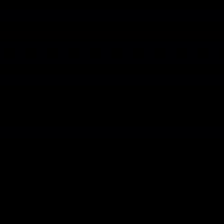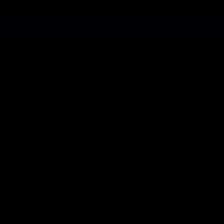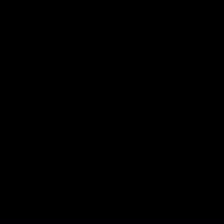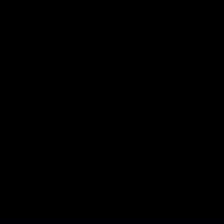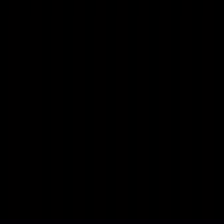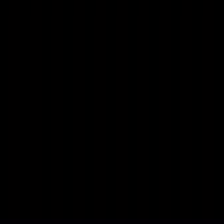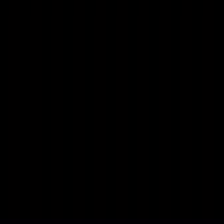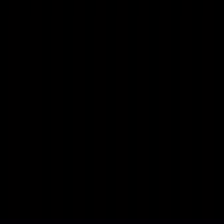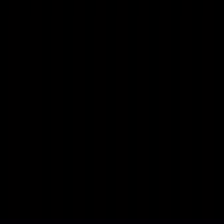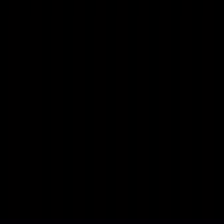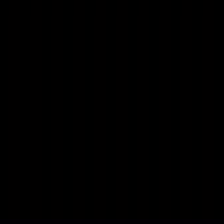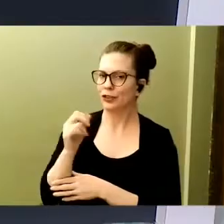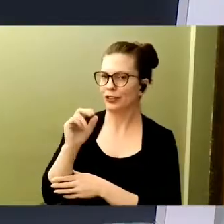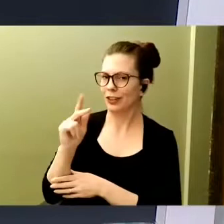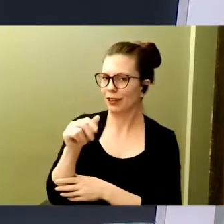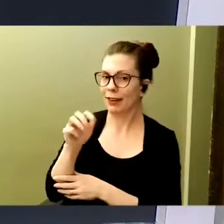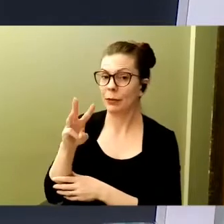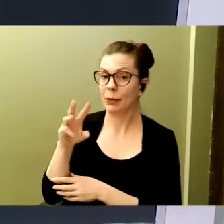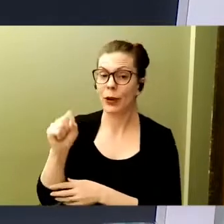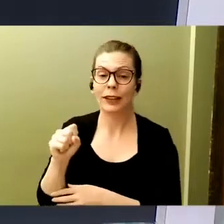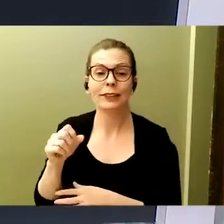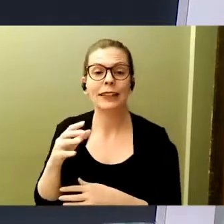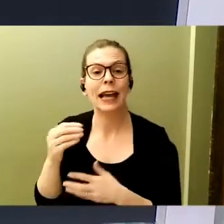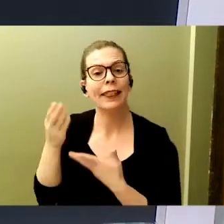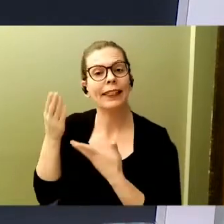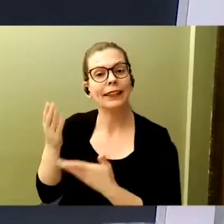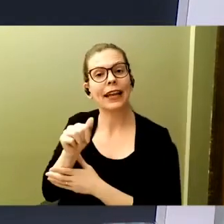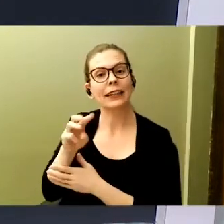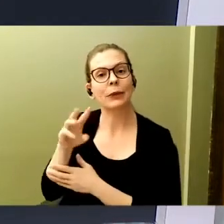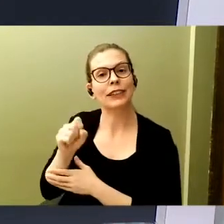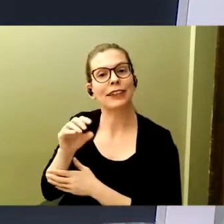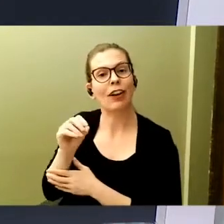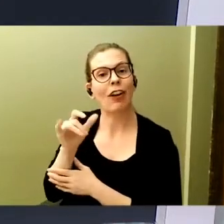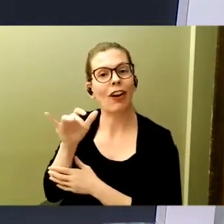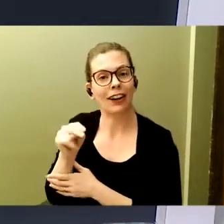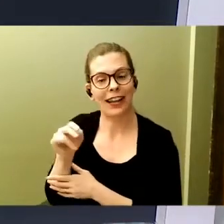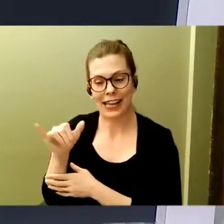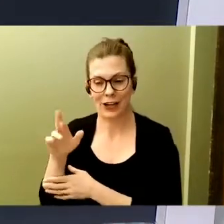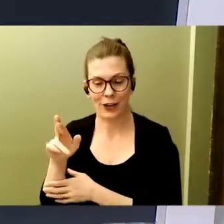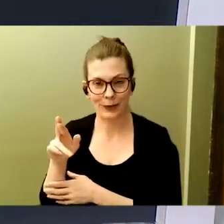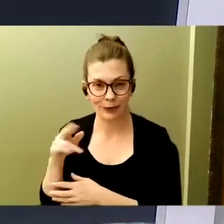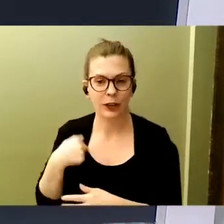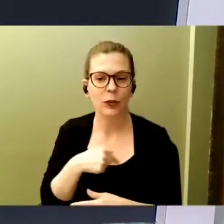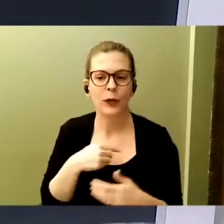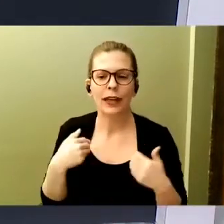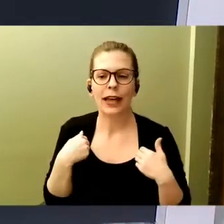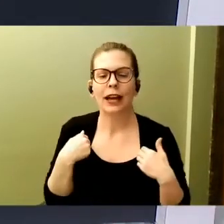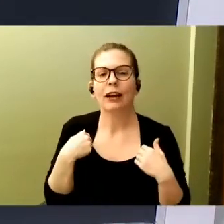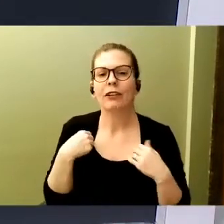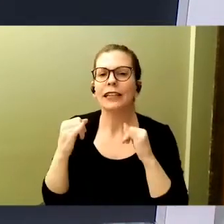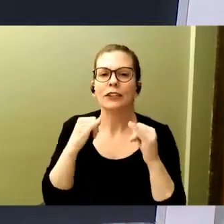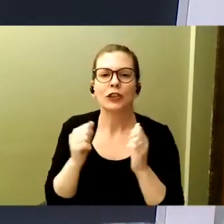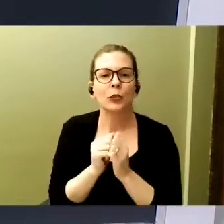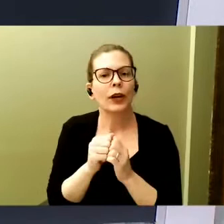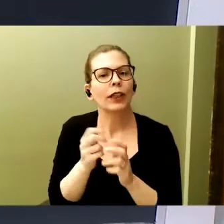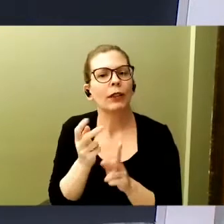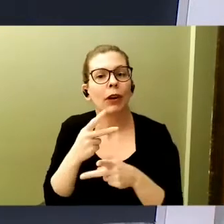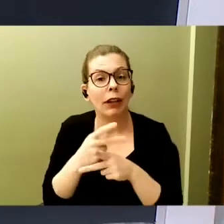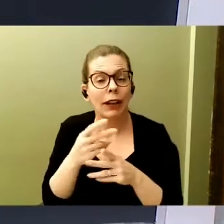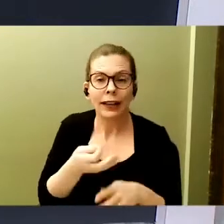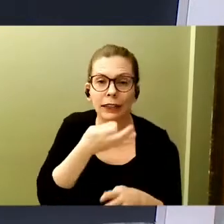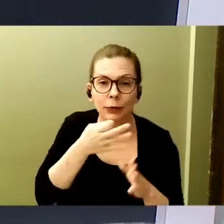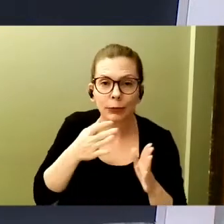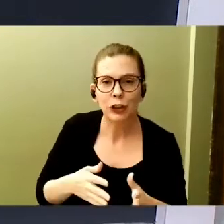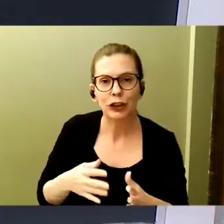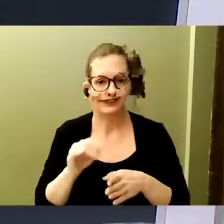Shashank at AWS, and this is AWS On Air, where we have interviews with product experts and industry experts, where